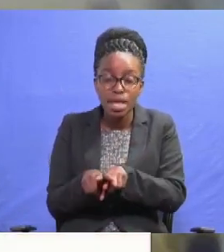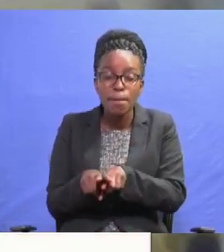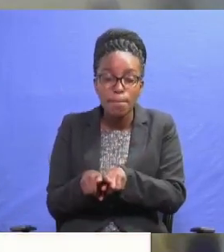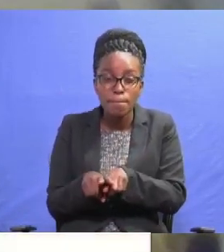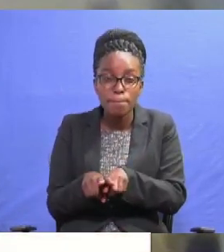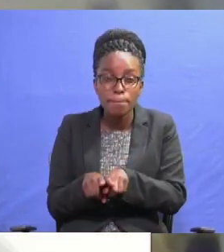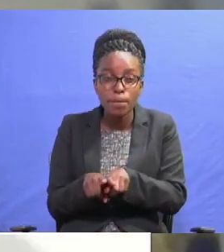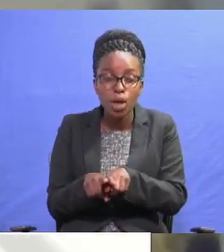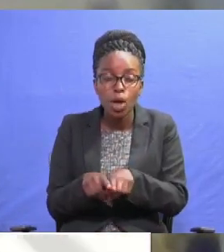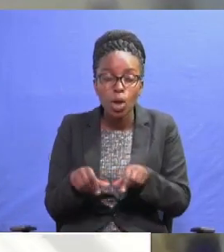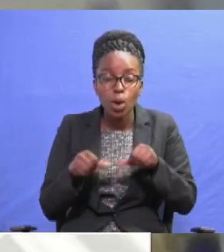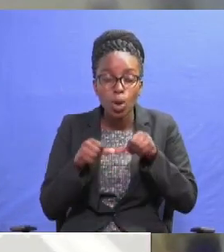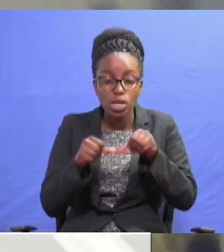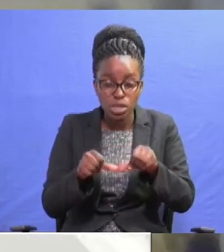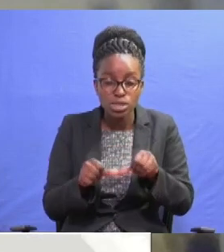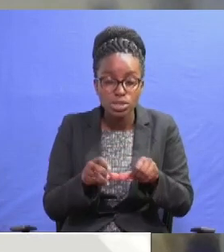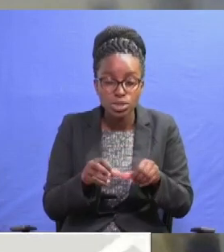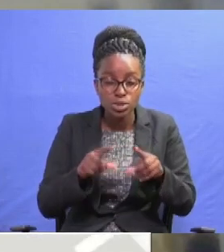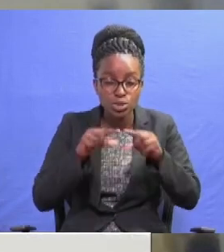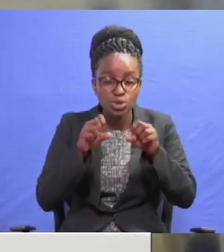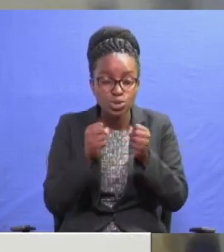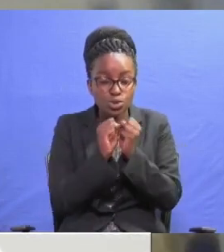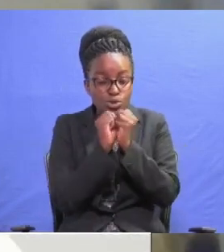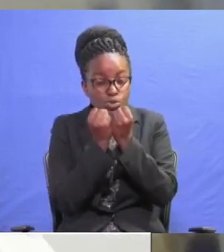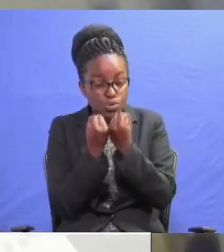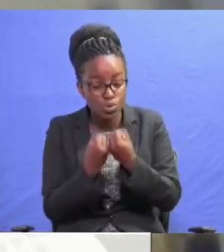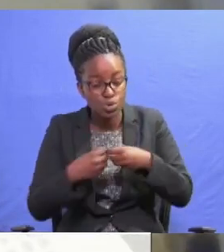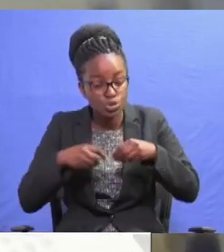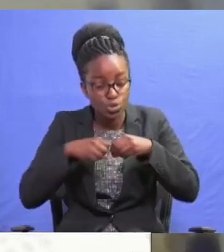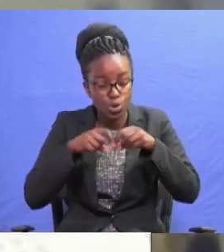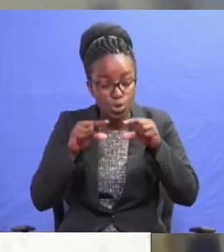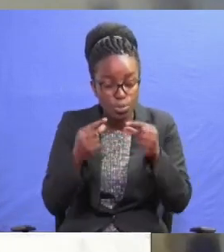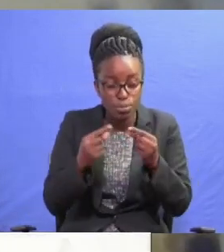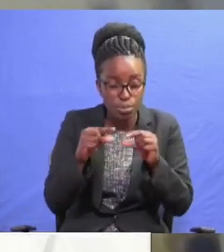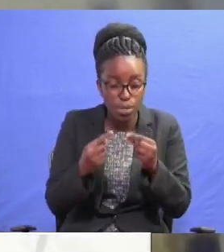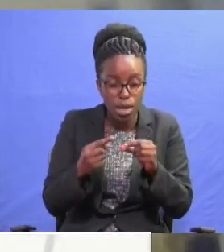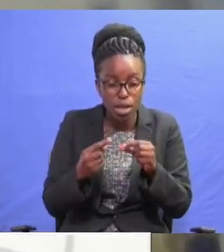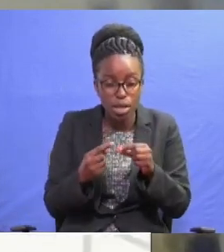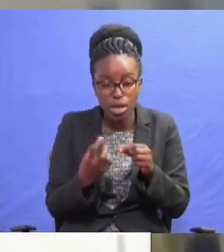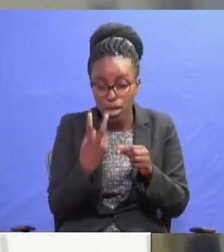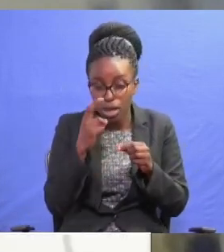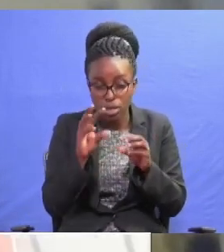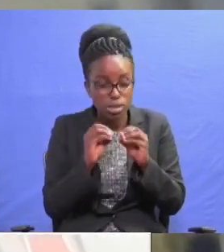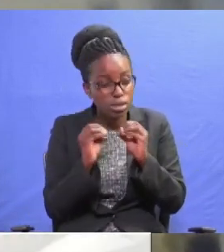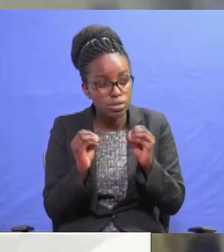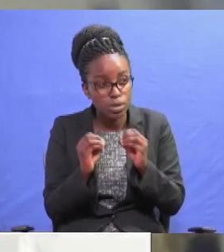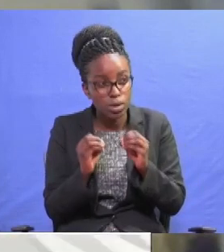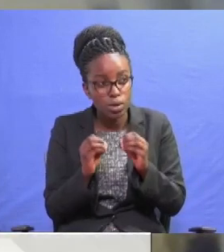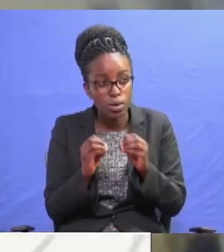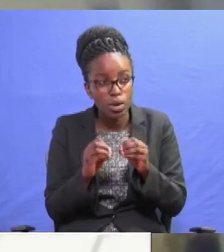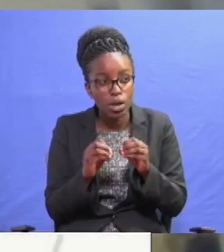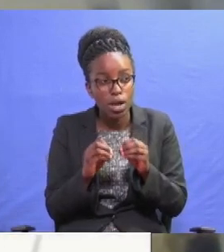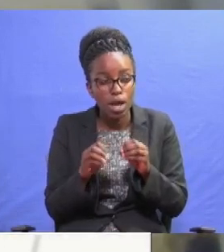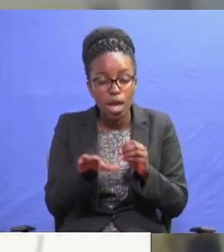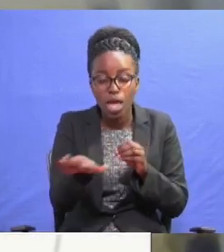captured by media, but again, the impact that was felt then, in some of the areas, they have never recovered, they have